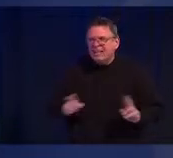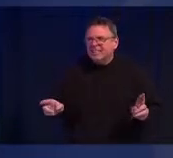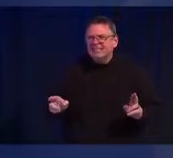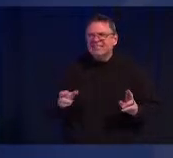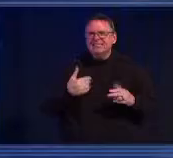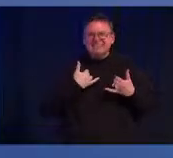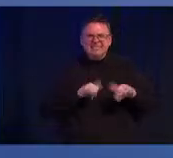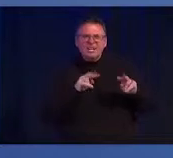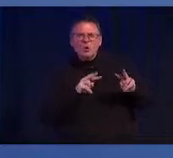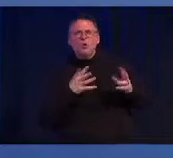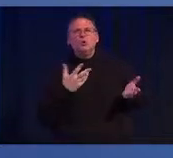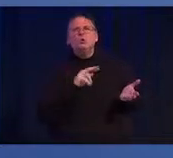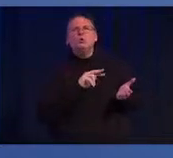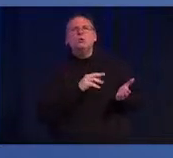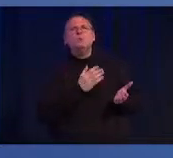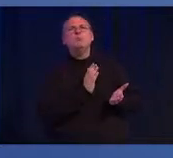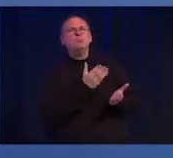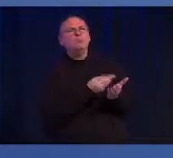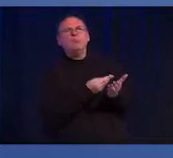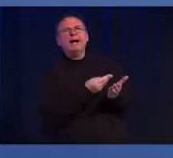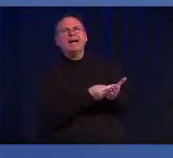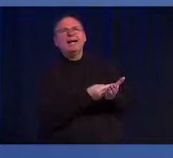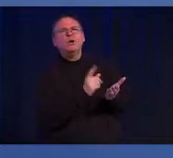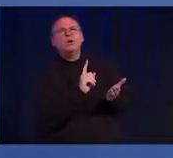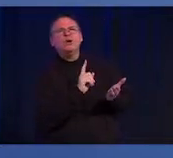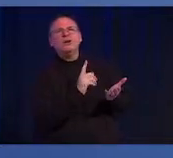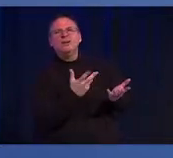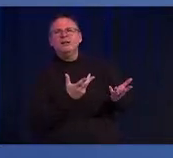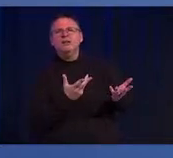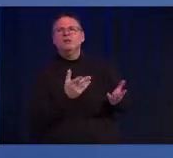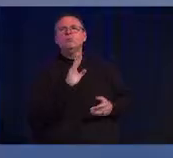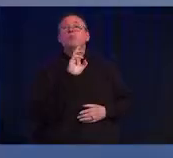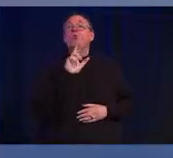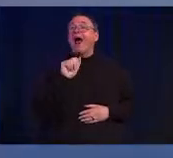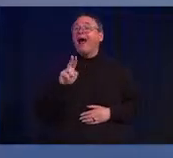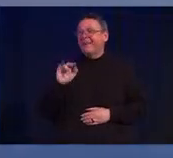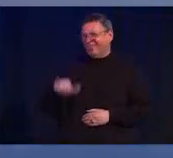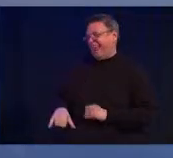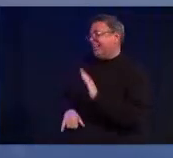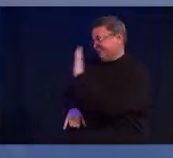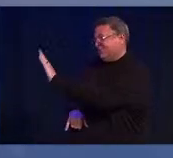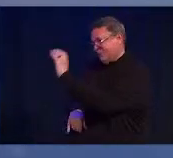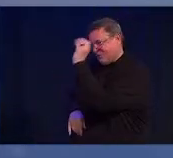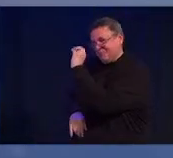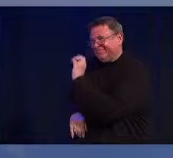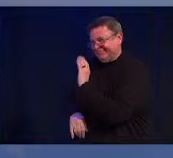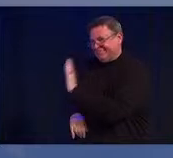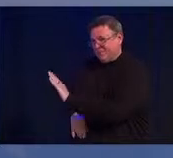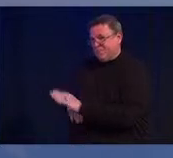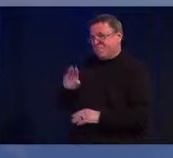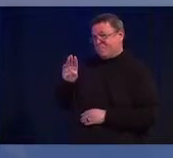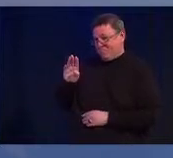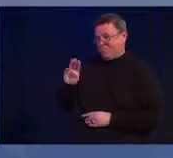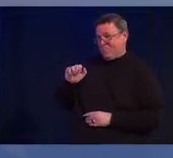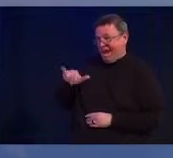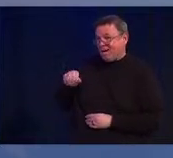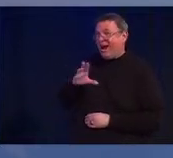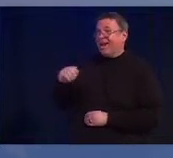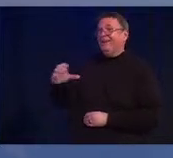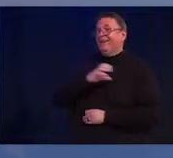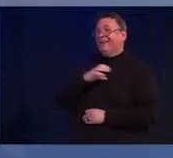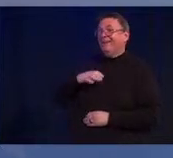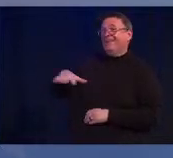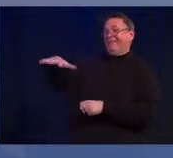fiscal. Mr. Braun, you requested 30 seconds as well. Well, that may be Rebecca. your opinion of it, but from all the mayors and councilmen and